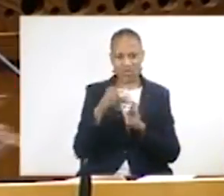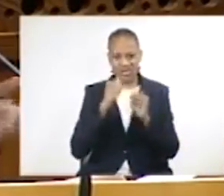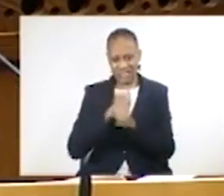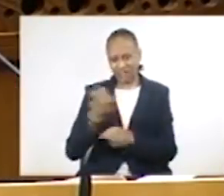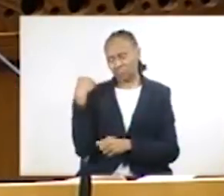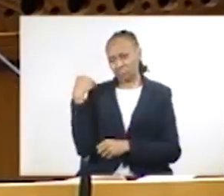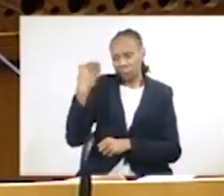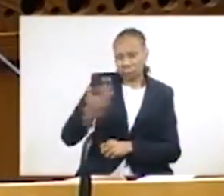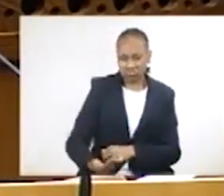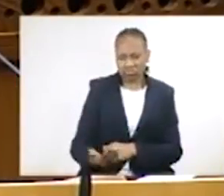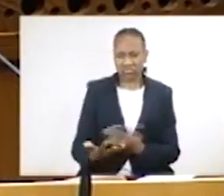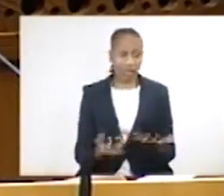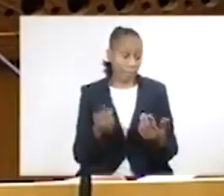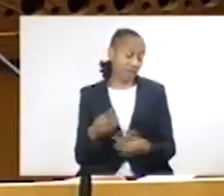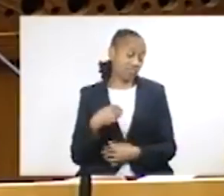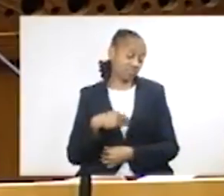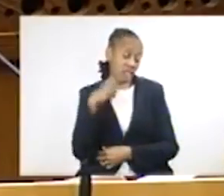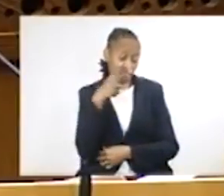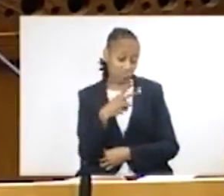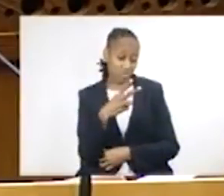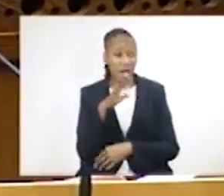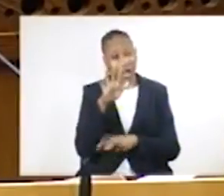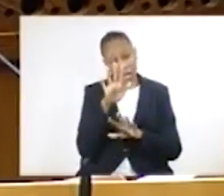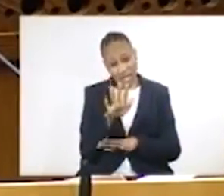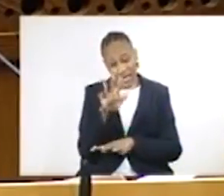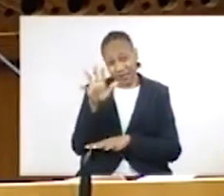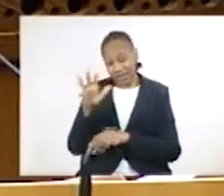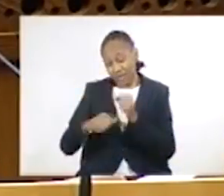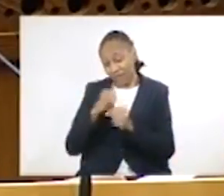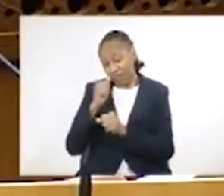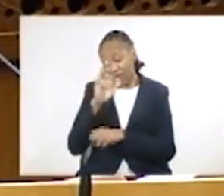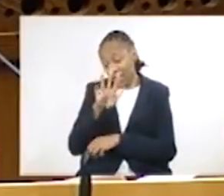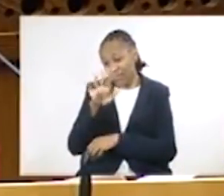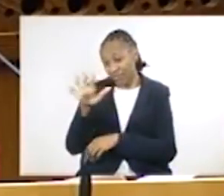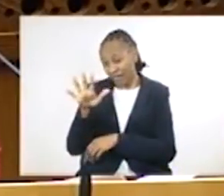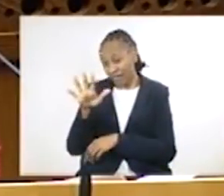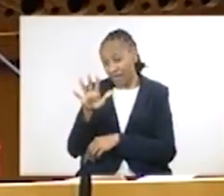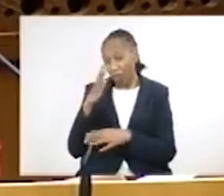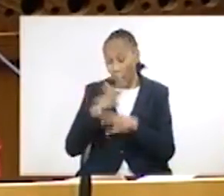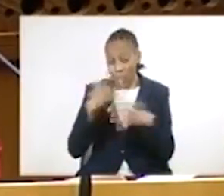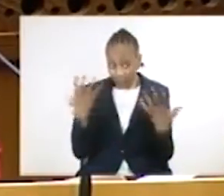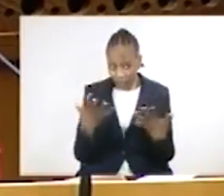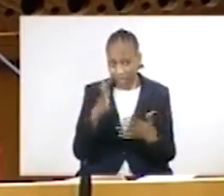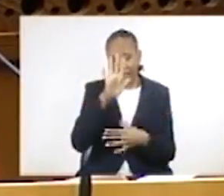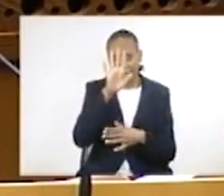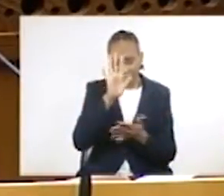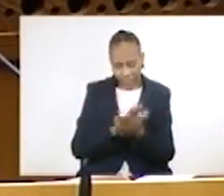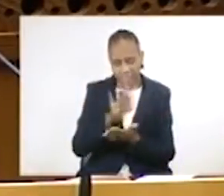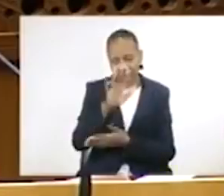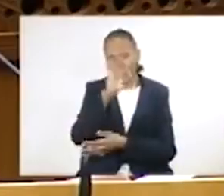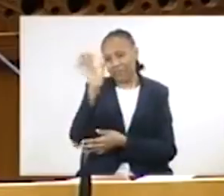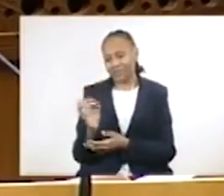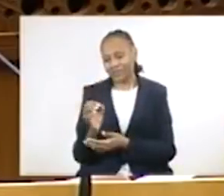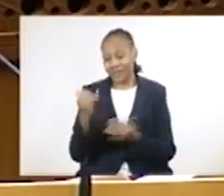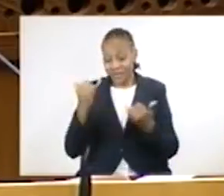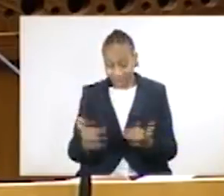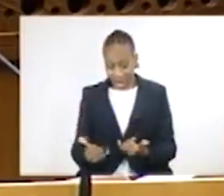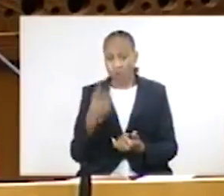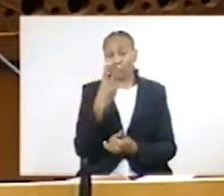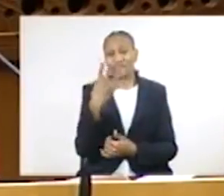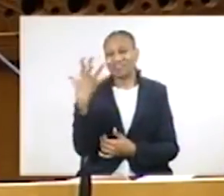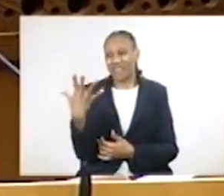whatever you have said about jobs has been a false and inconsistent as the performance of your party for the past